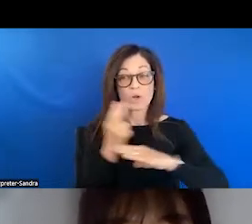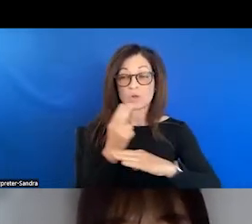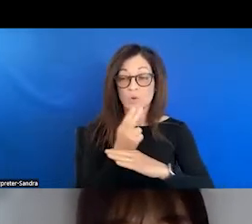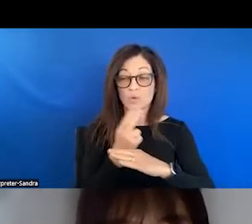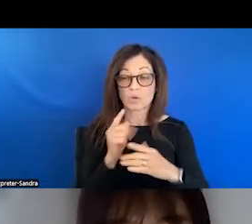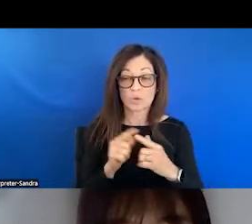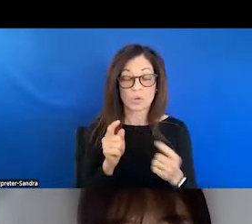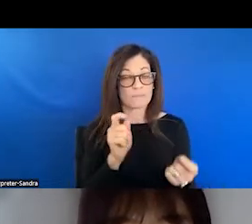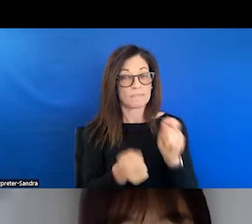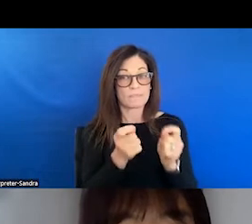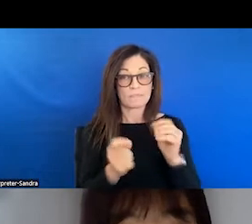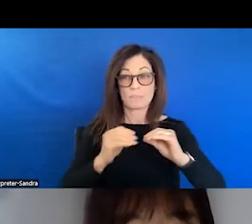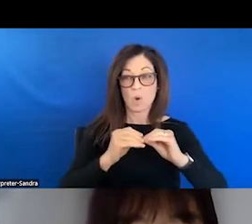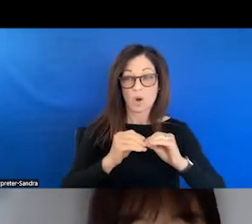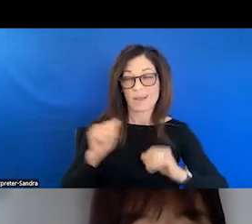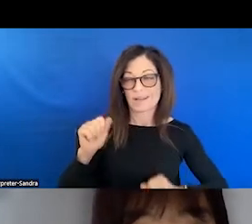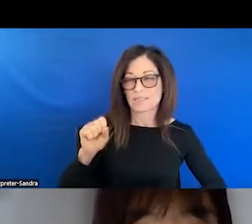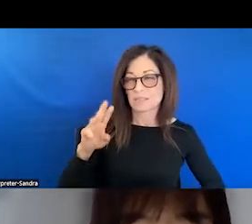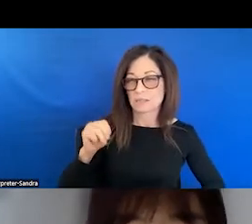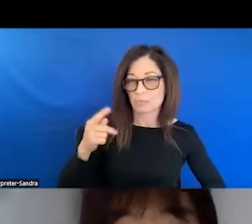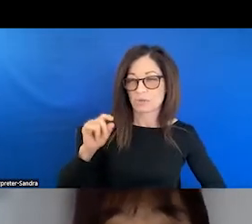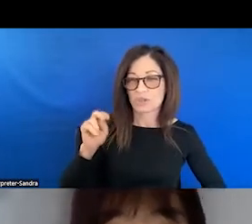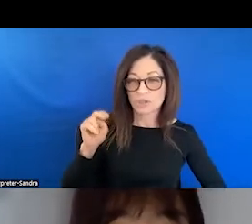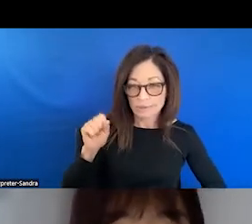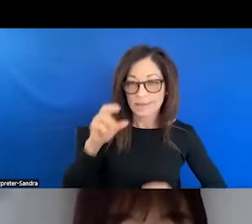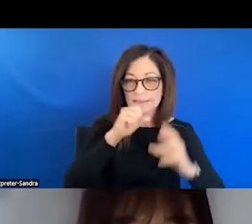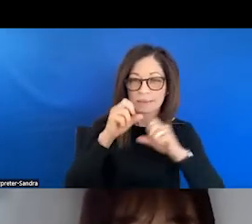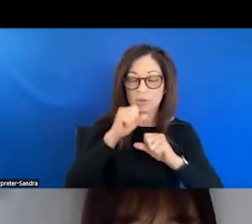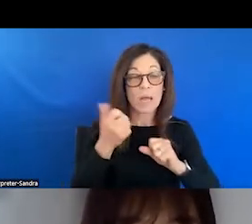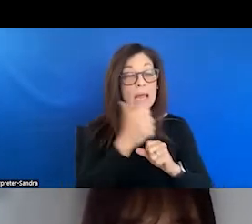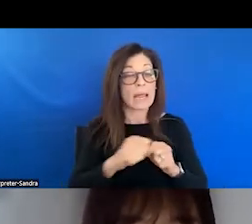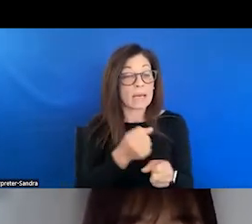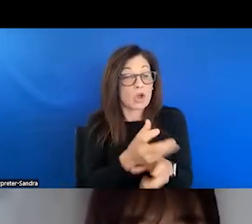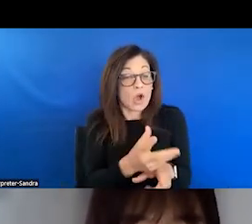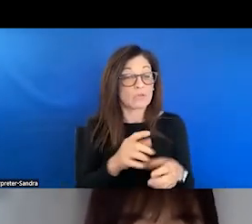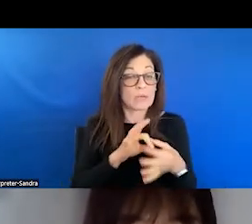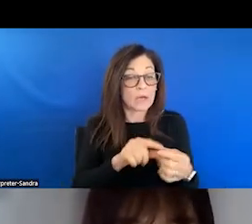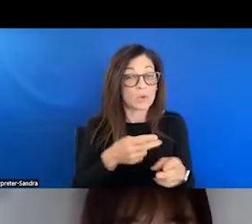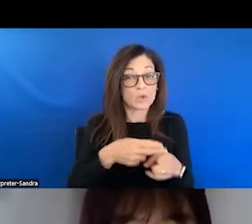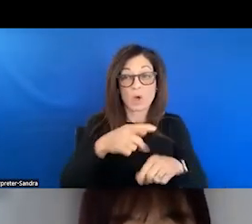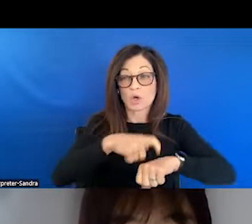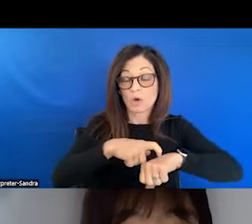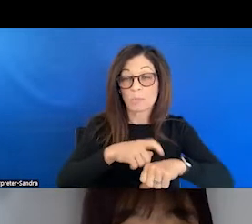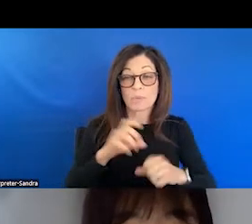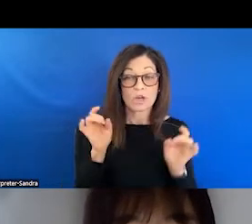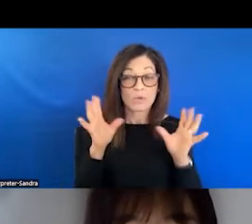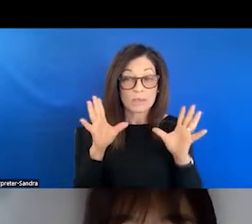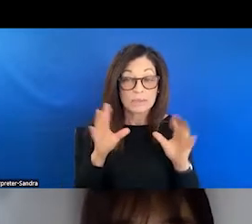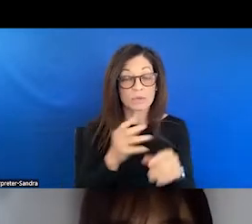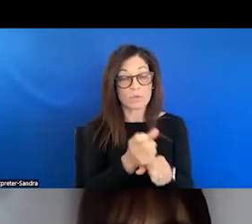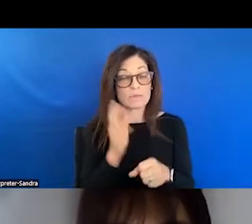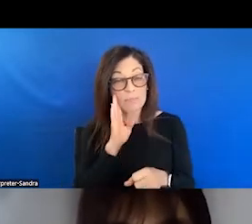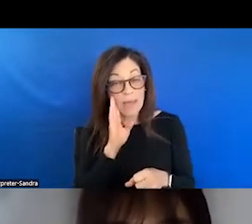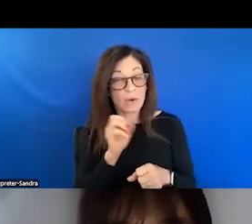edit additional assumptions. So any costs associated with short-term crisis bed, crisis receiving chair,